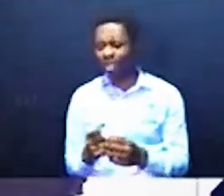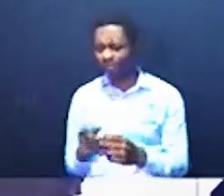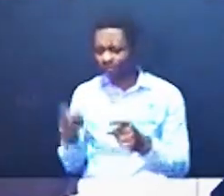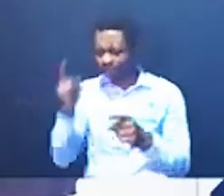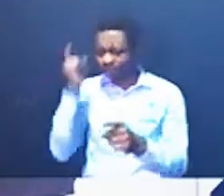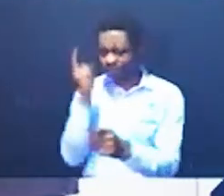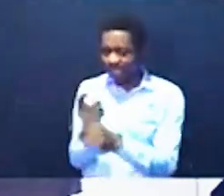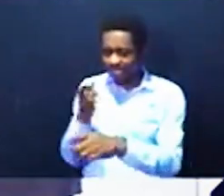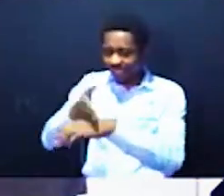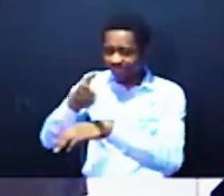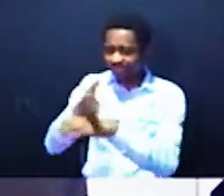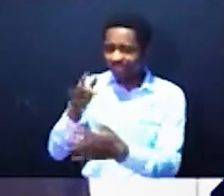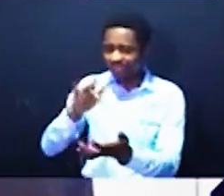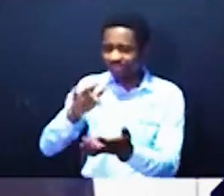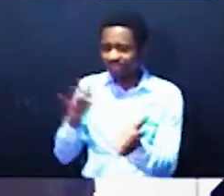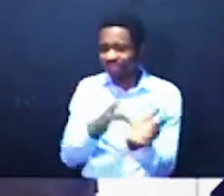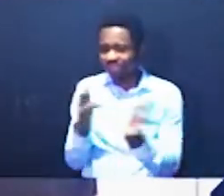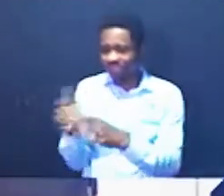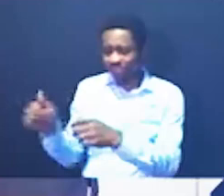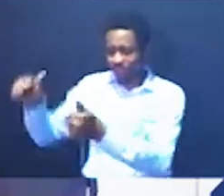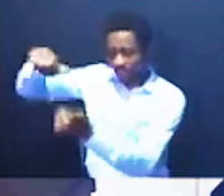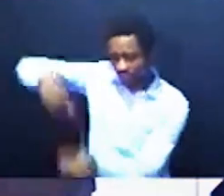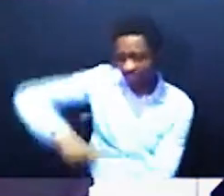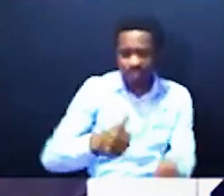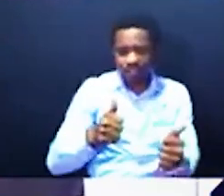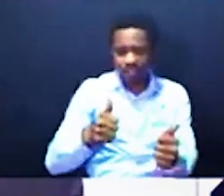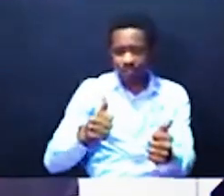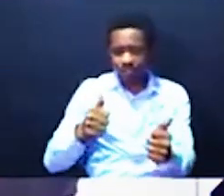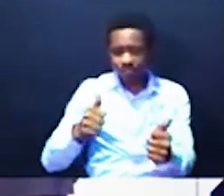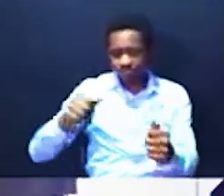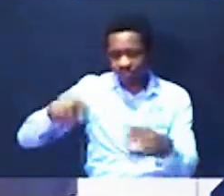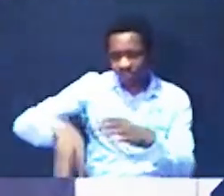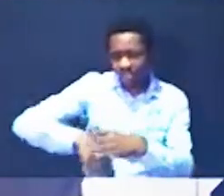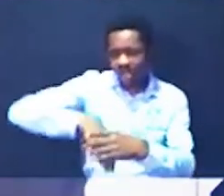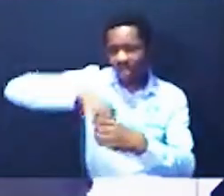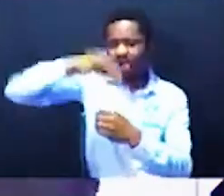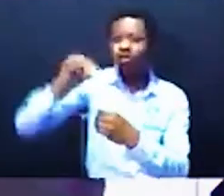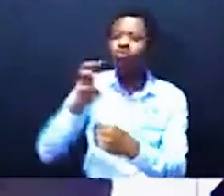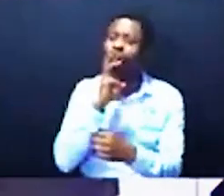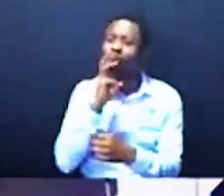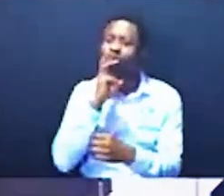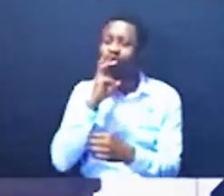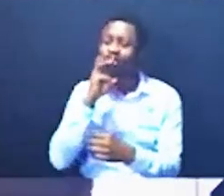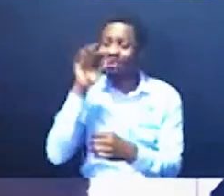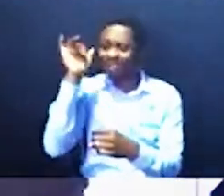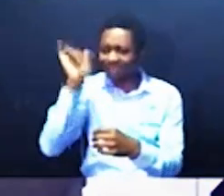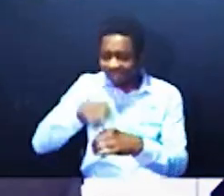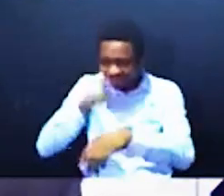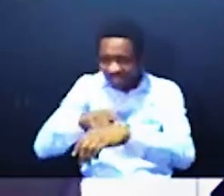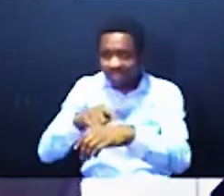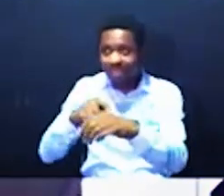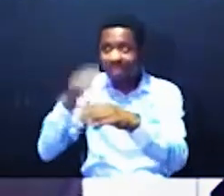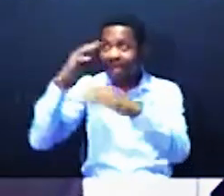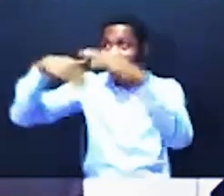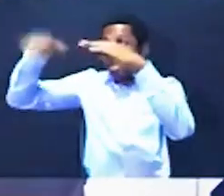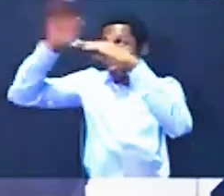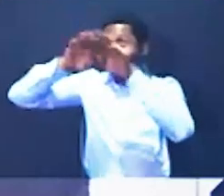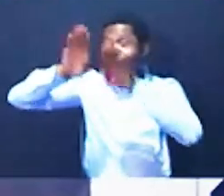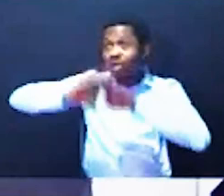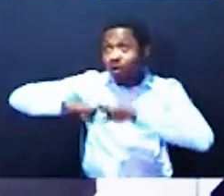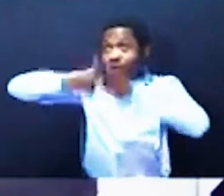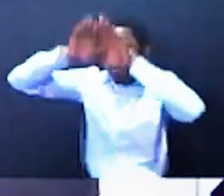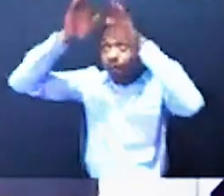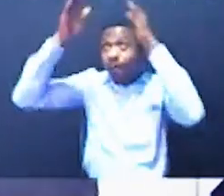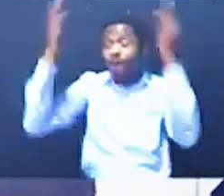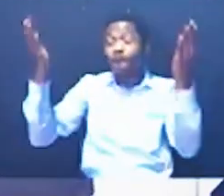he went up out of the water. At that moment, heaven was opened, and he saw